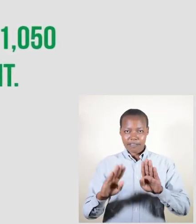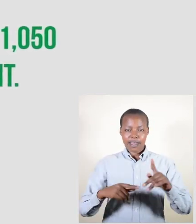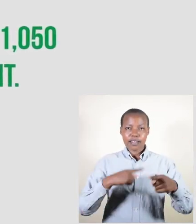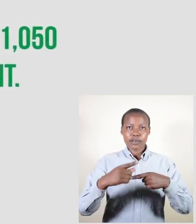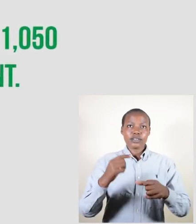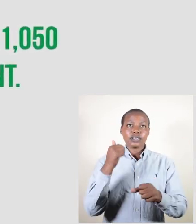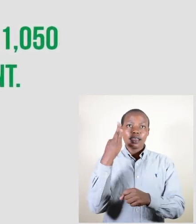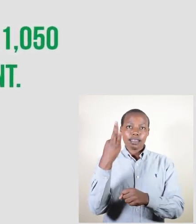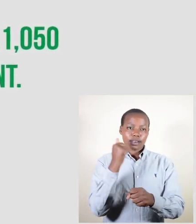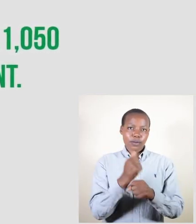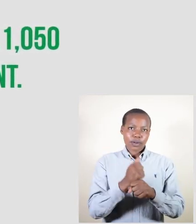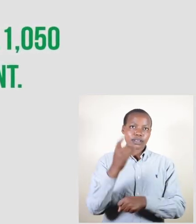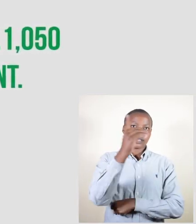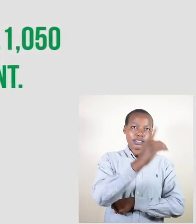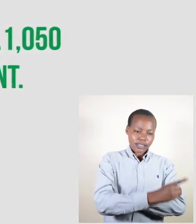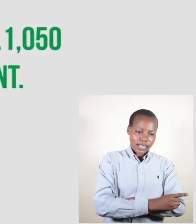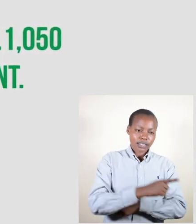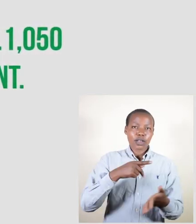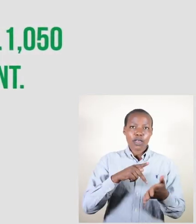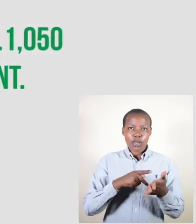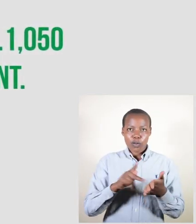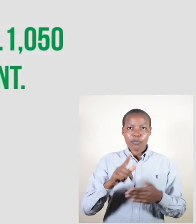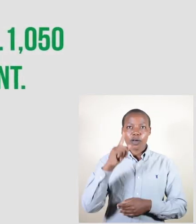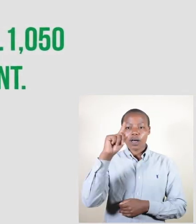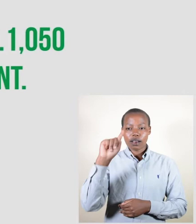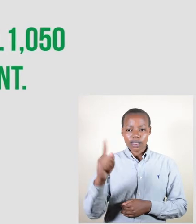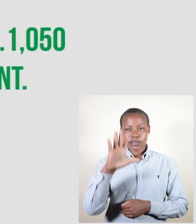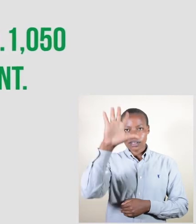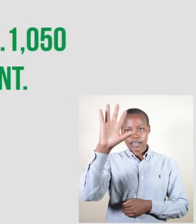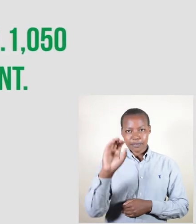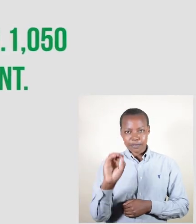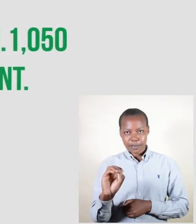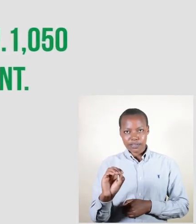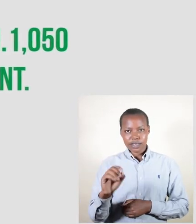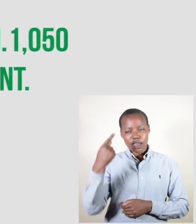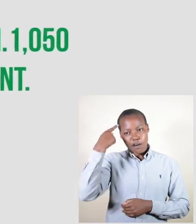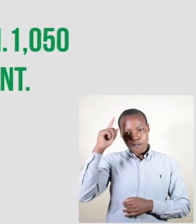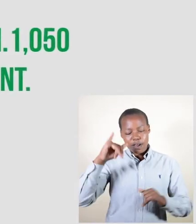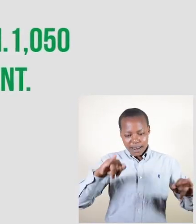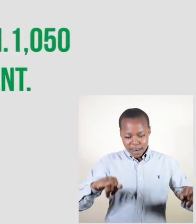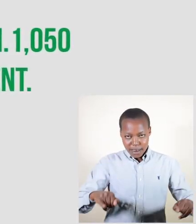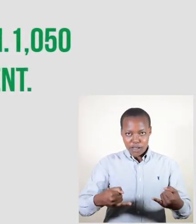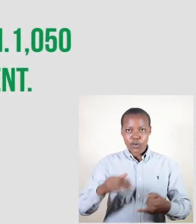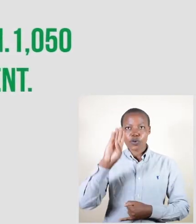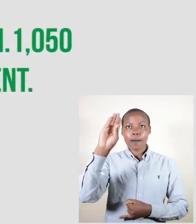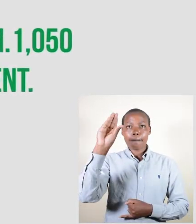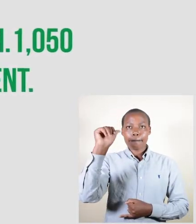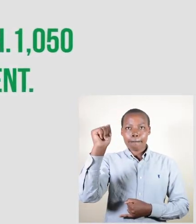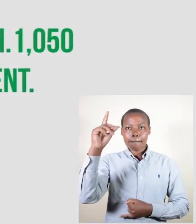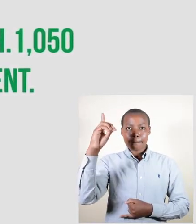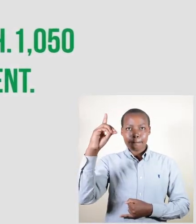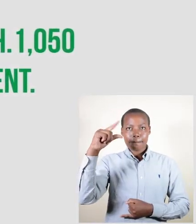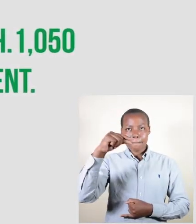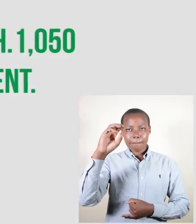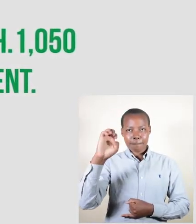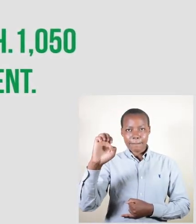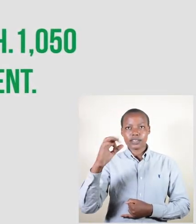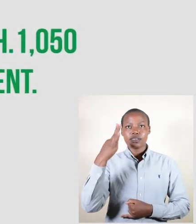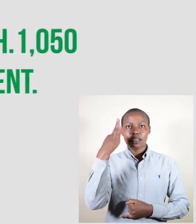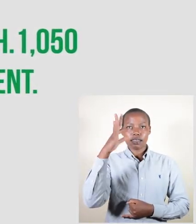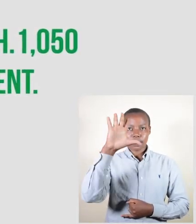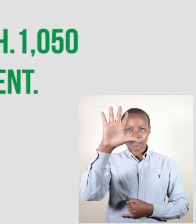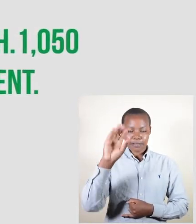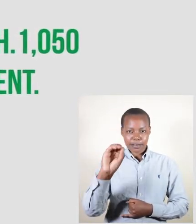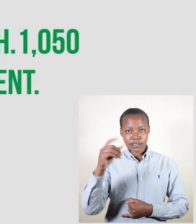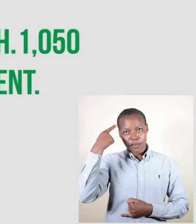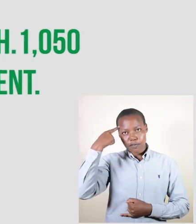takes 1 working day and costs 1,050 Kenyan shillings for a new badge and